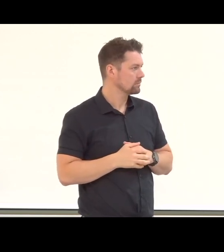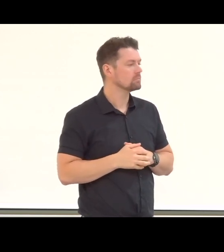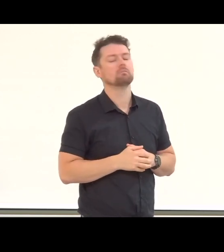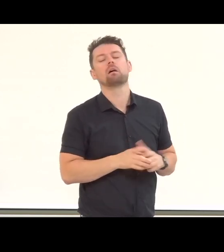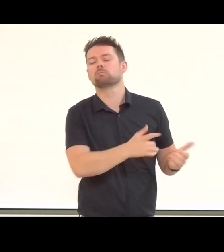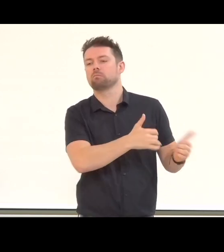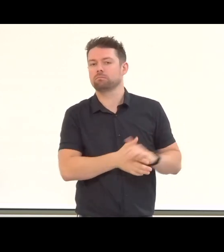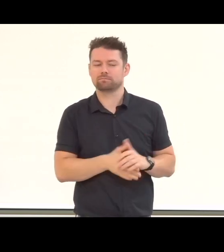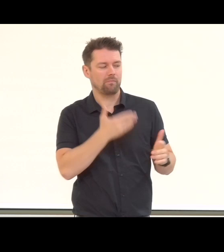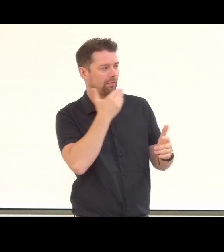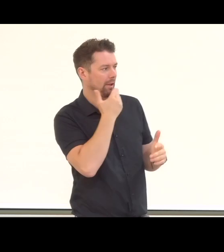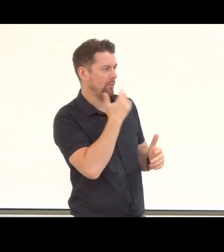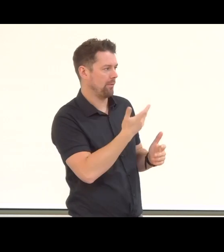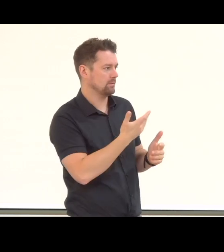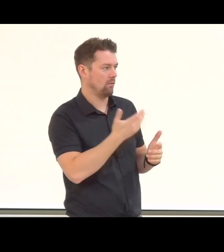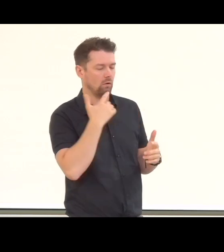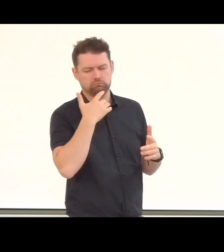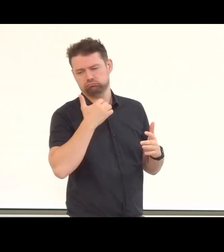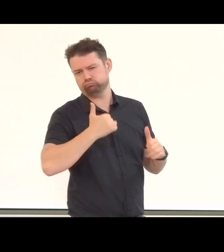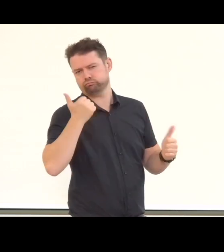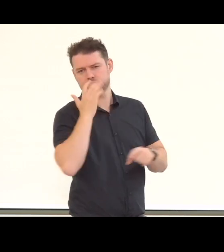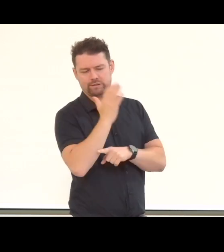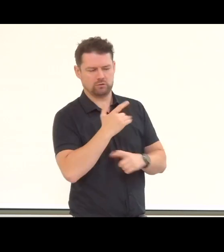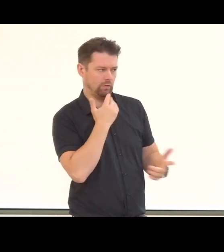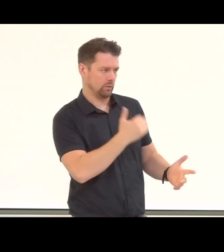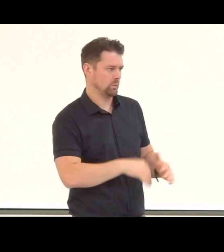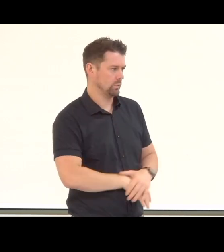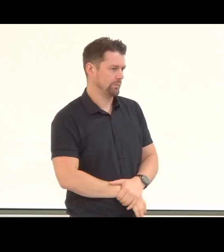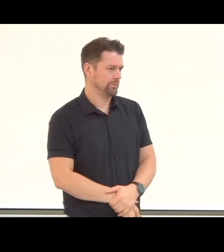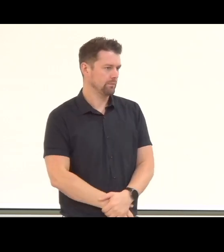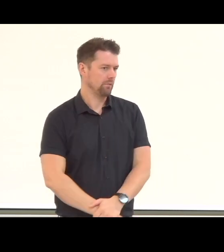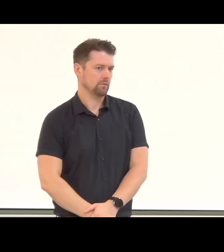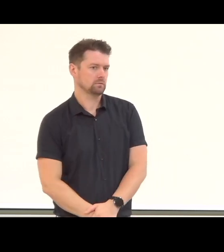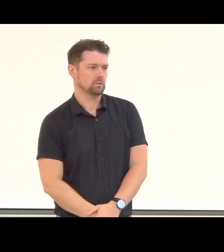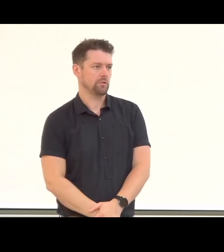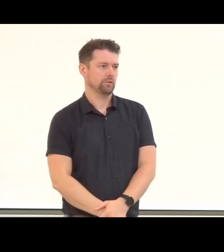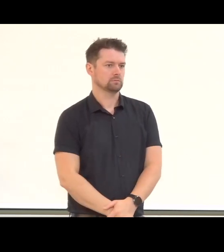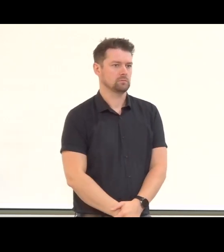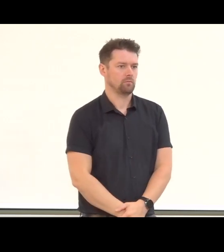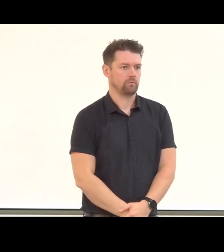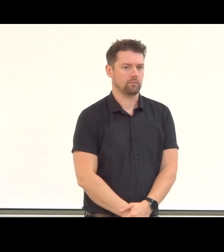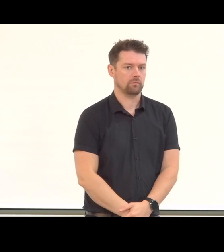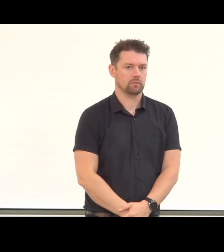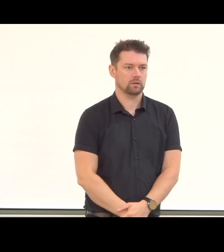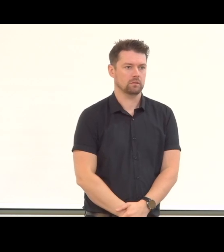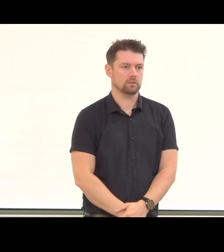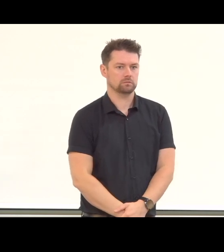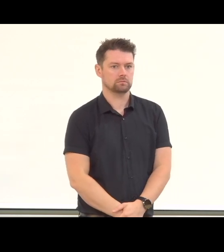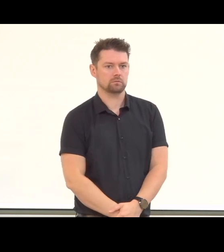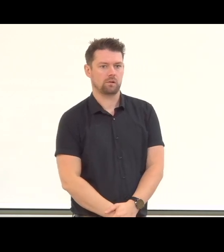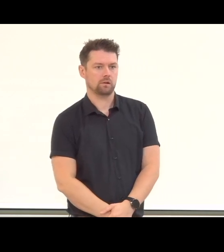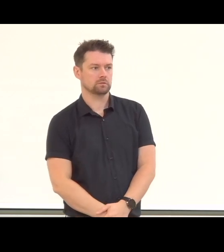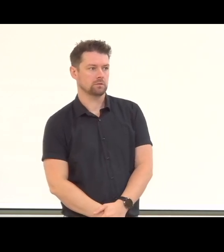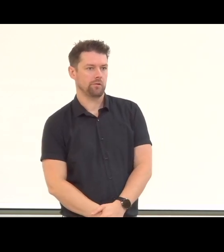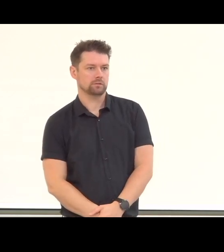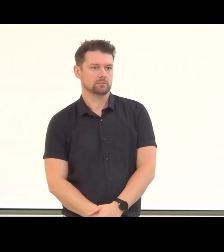Yeah. Okay. Thank you for the amazing presentation, by the way. Thank you. Cool. Okay, so There's, I think, one final question. I